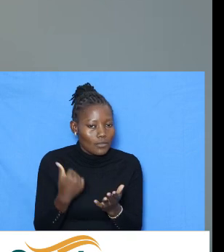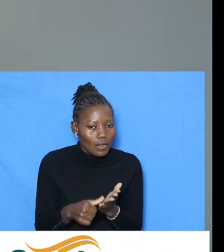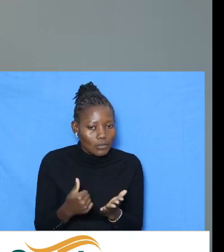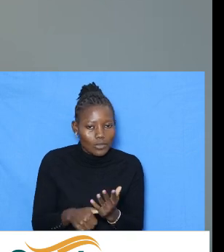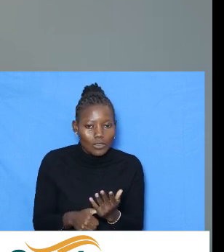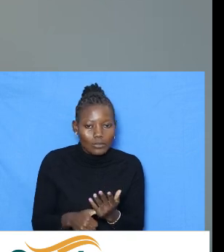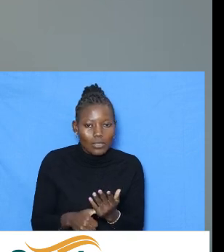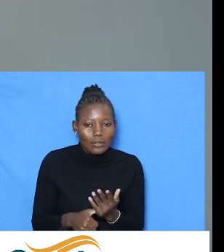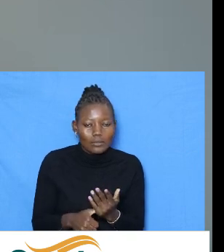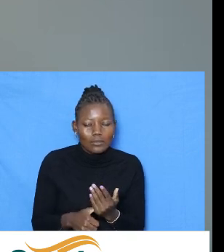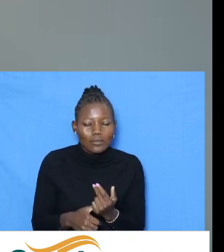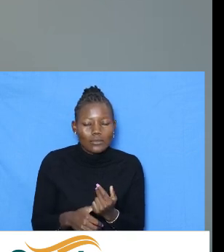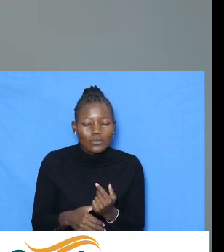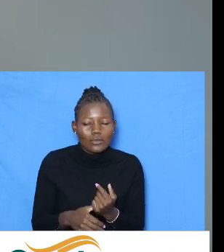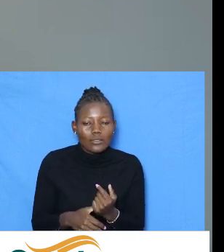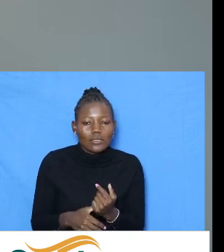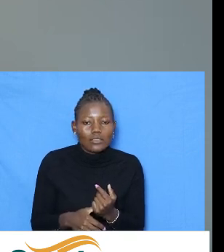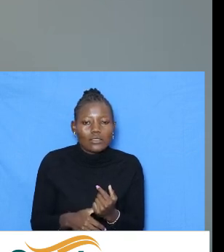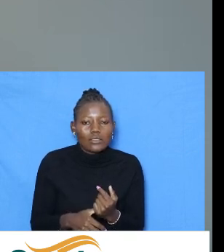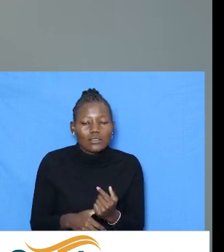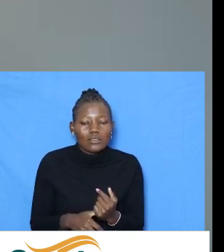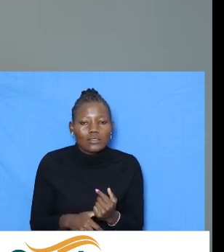with contaminated